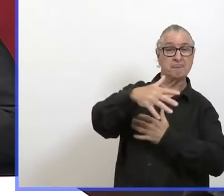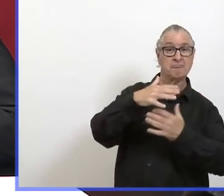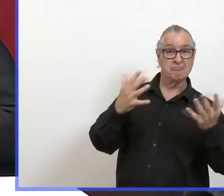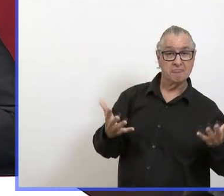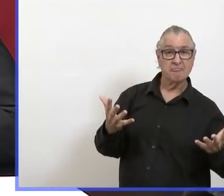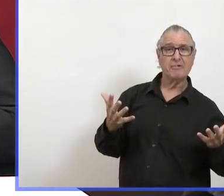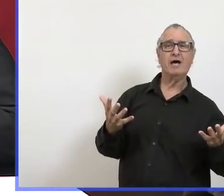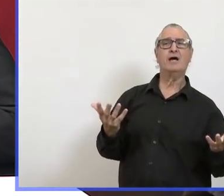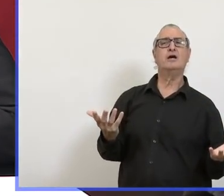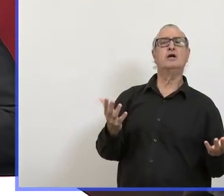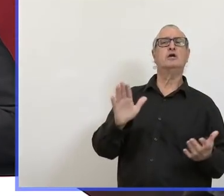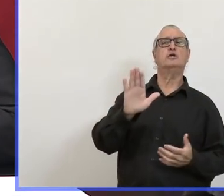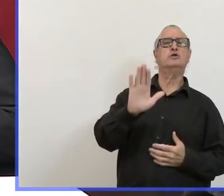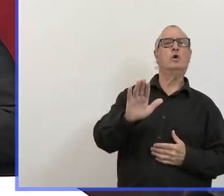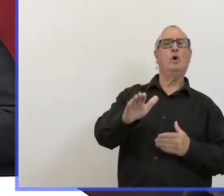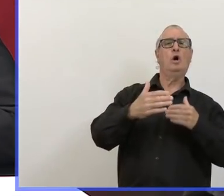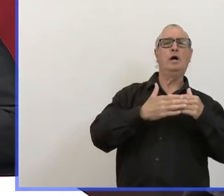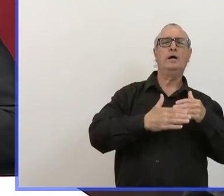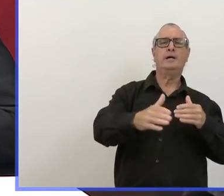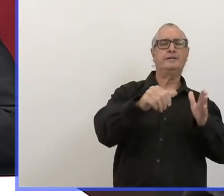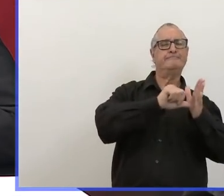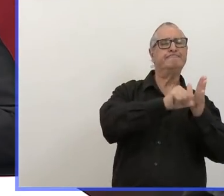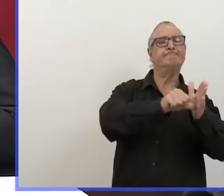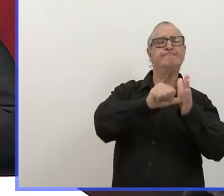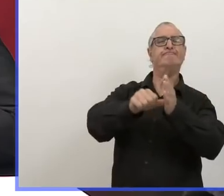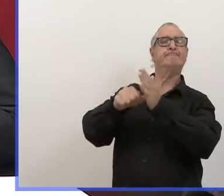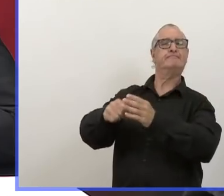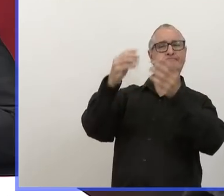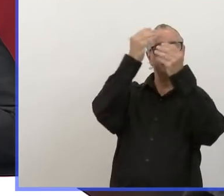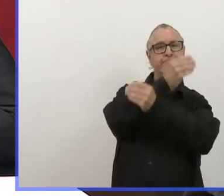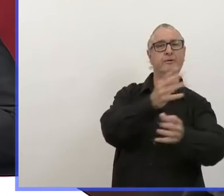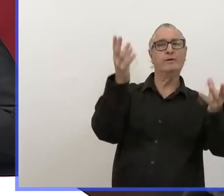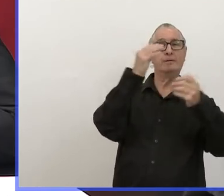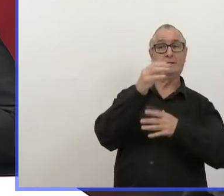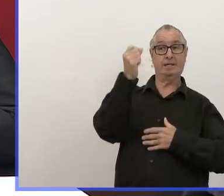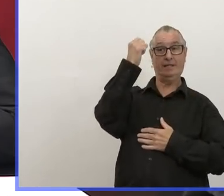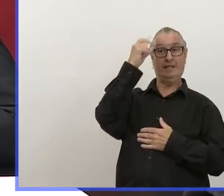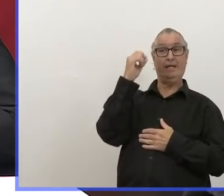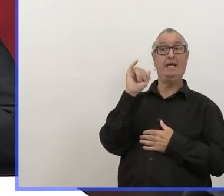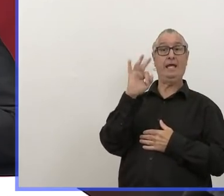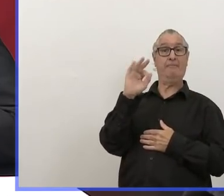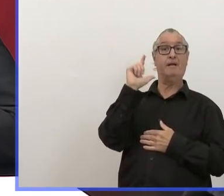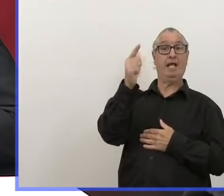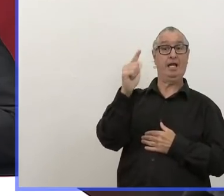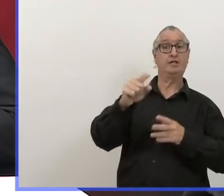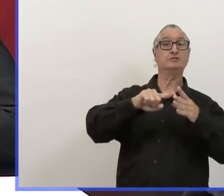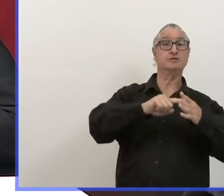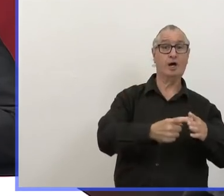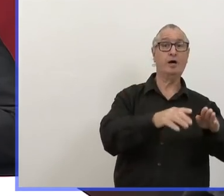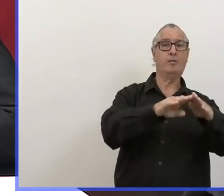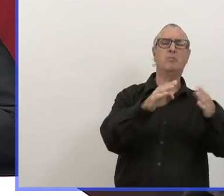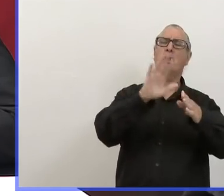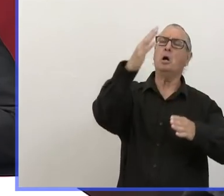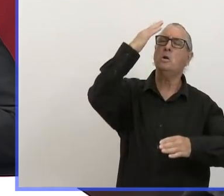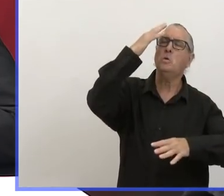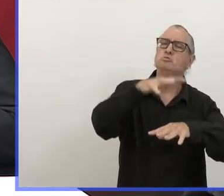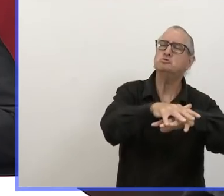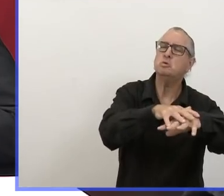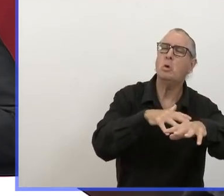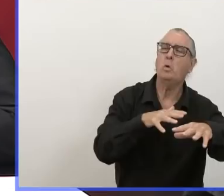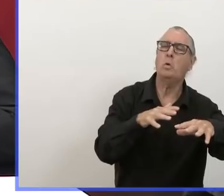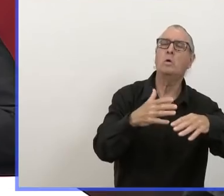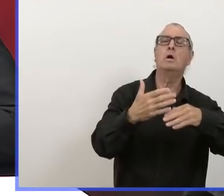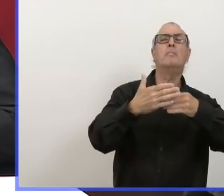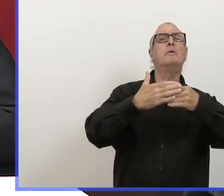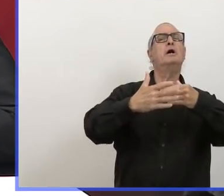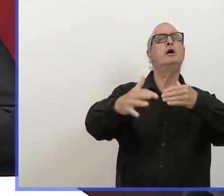messaging going to be like, you know, as we slowly do start to reopen? Because I think a lot of people haven't thought much past that point, you know, where